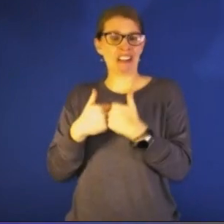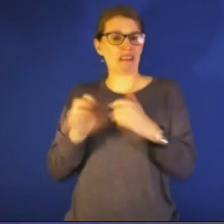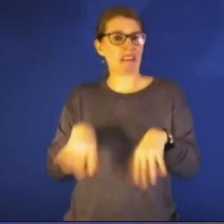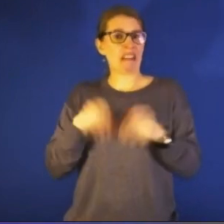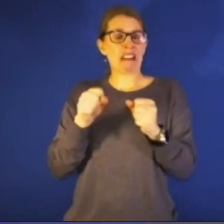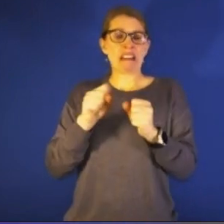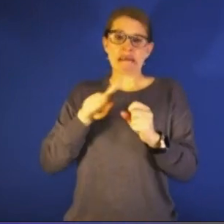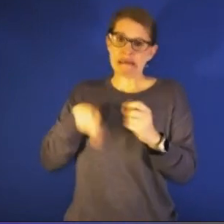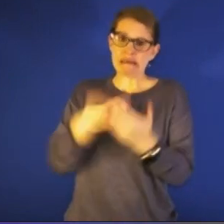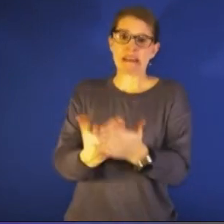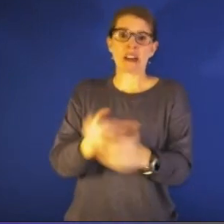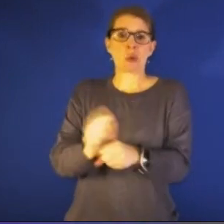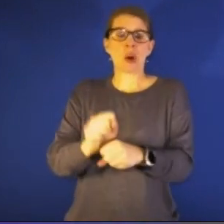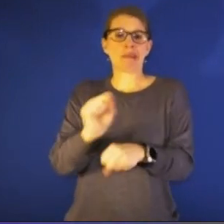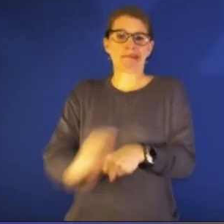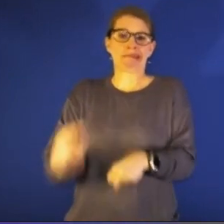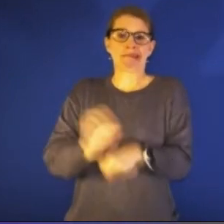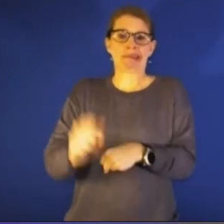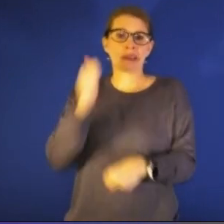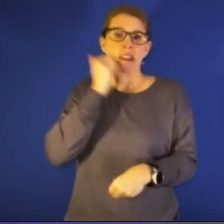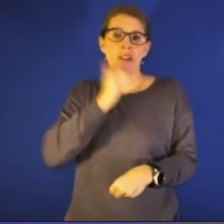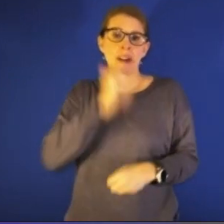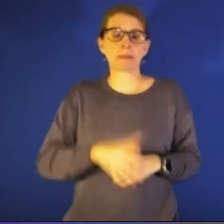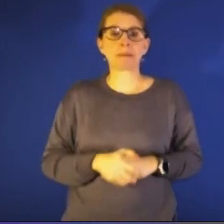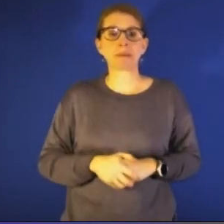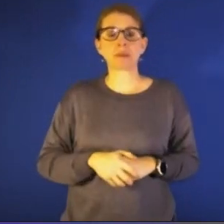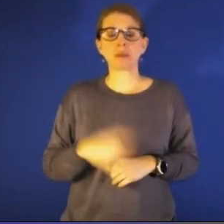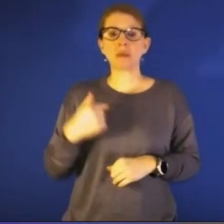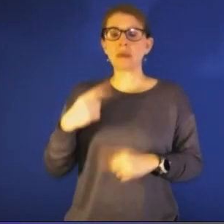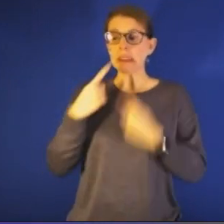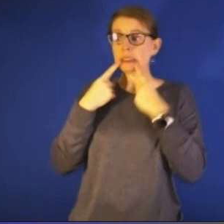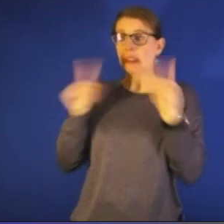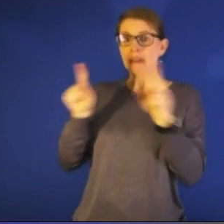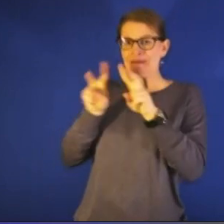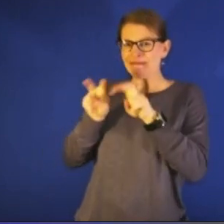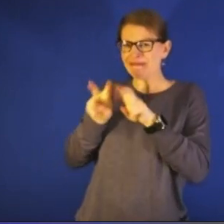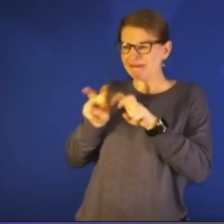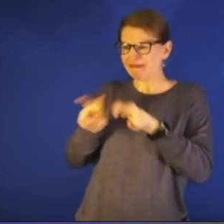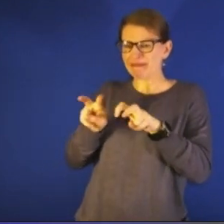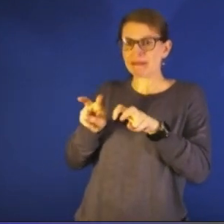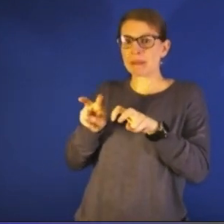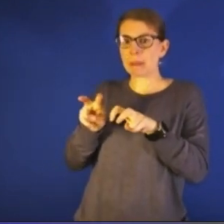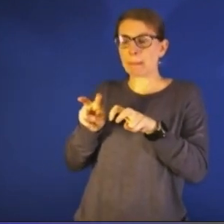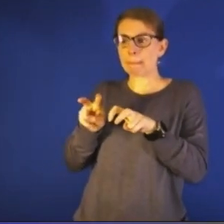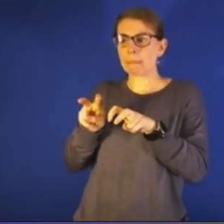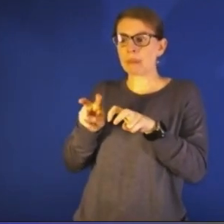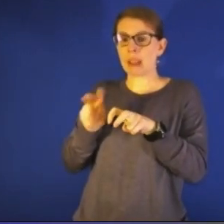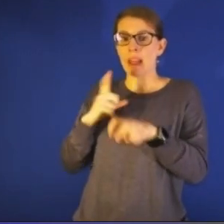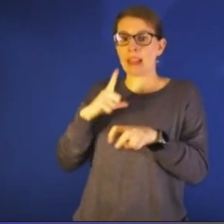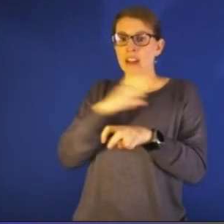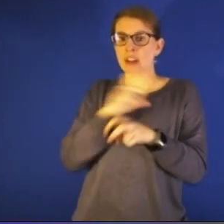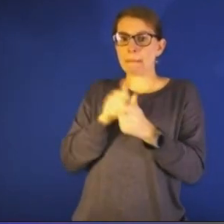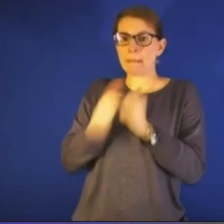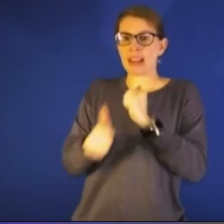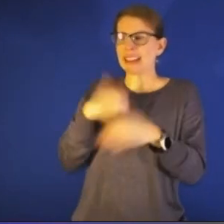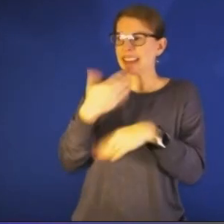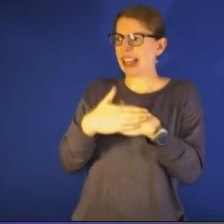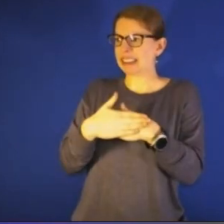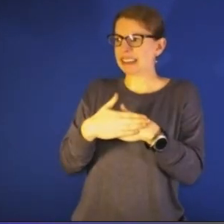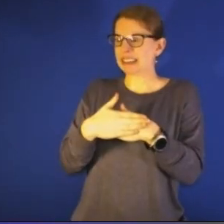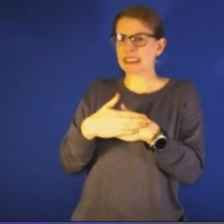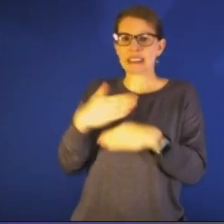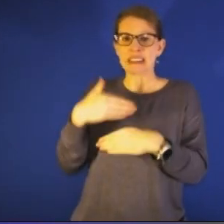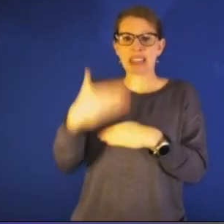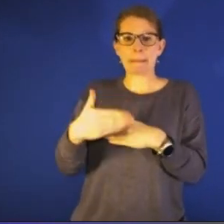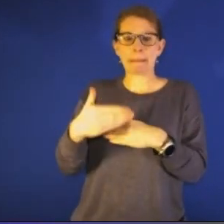think we have to examine this declaration. We have to make sure it gets passed. I think the legislative, I forgot what the next step of committee is, guys. I'm not a